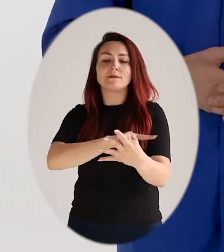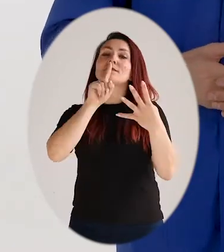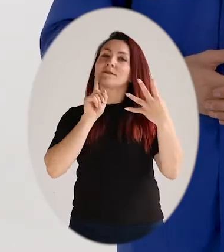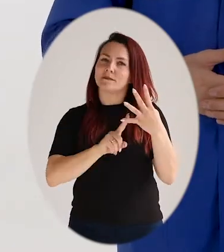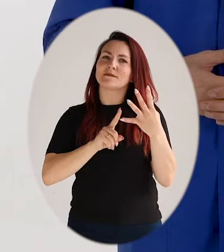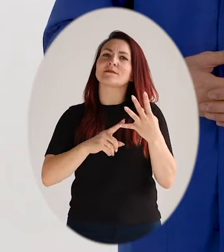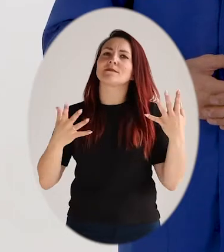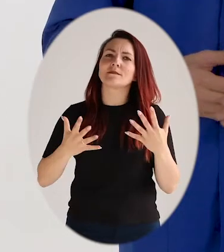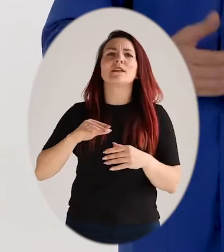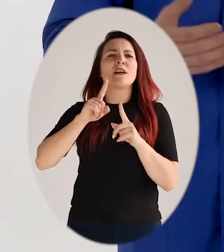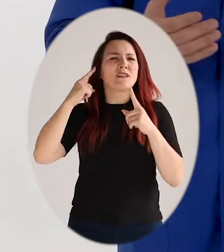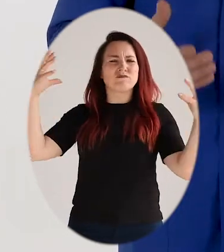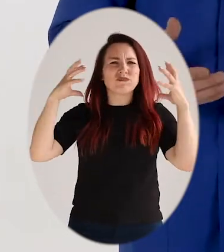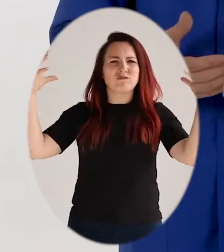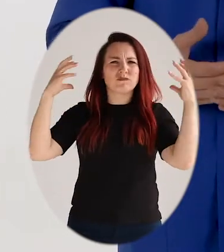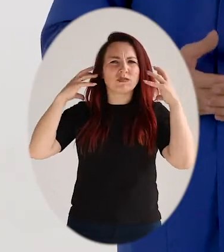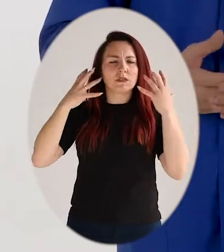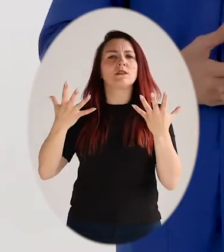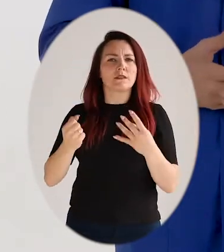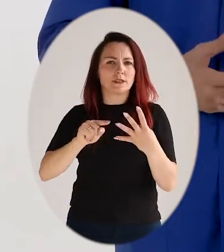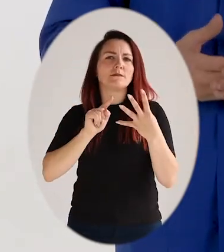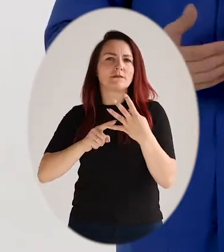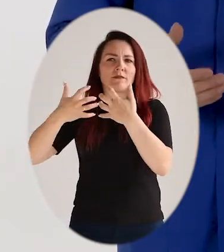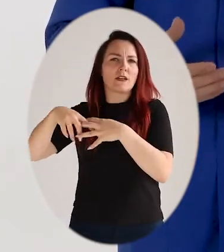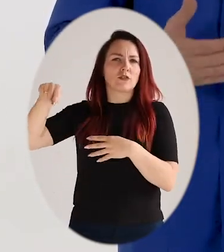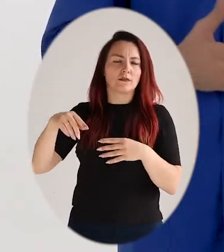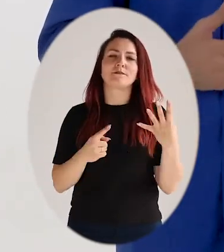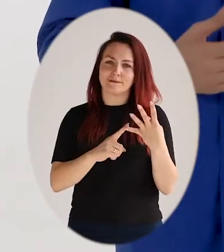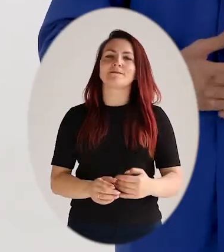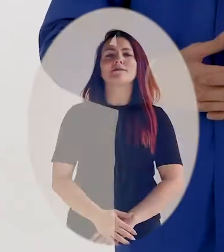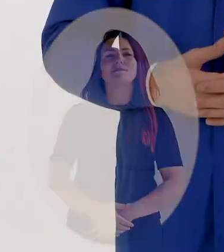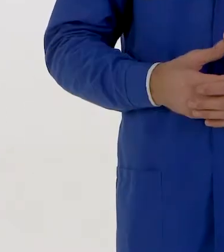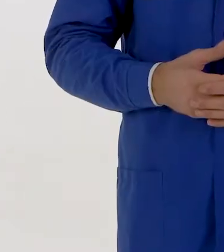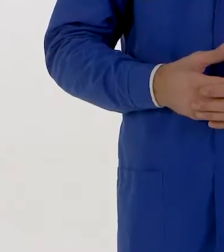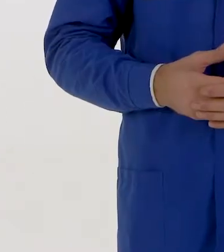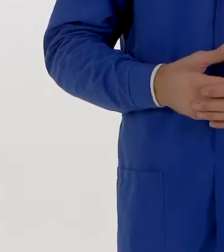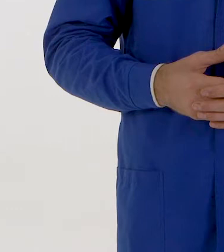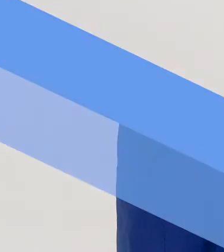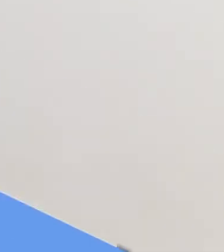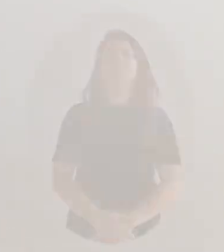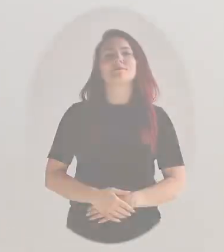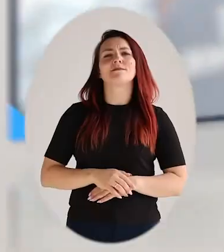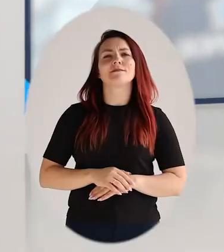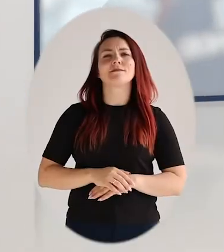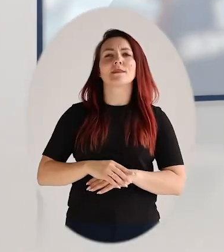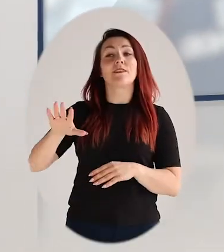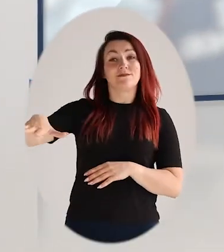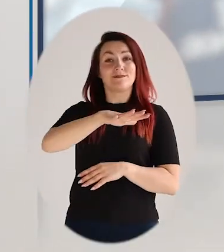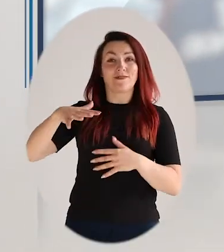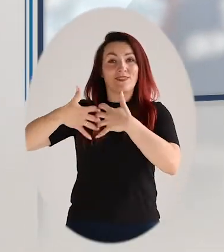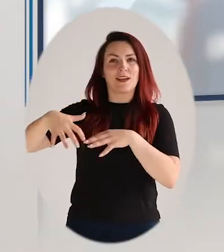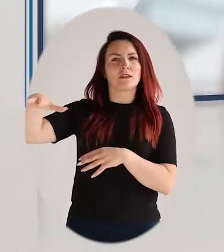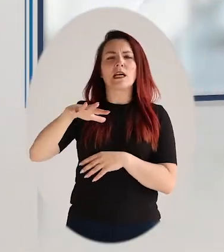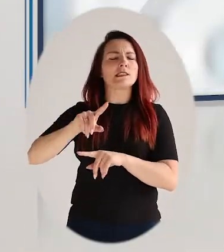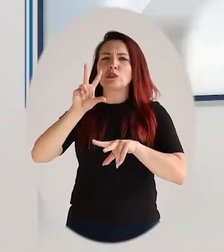in engineering and administration buildings, industrial noise in workshops. It is prohibited on